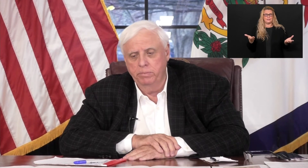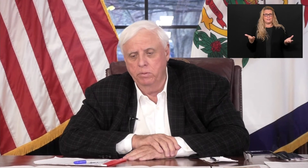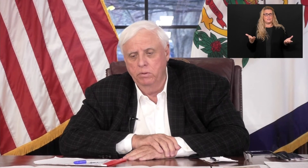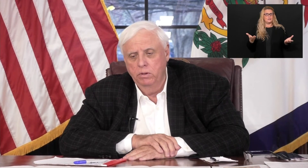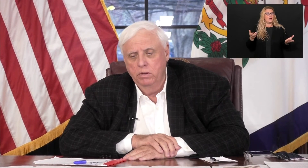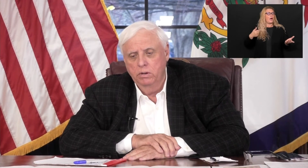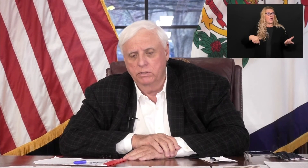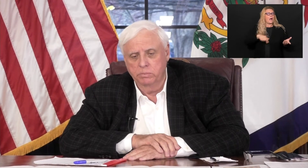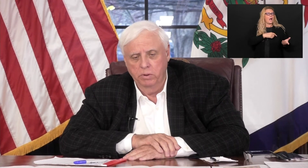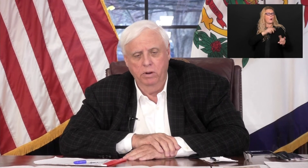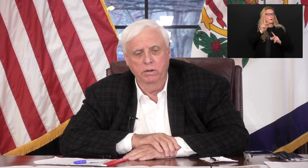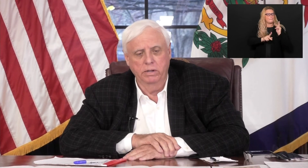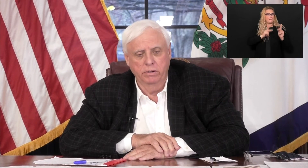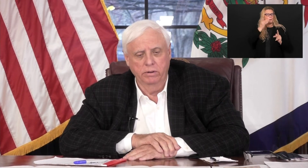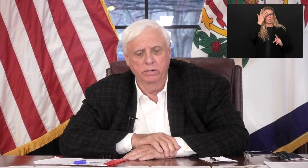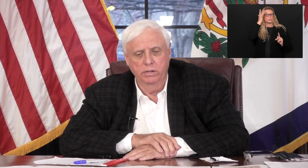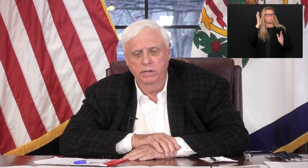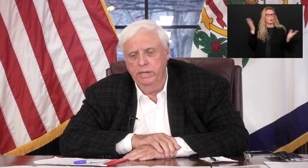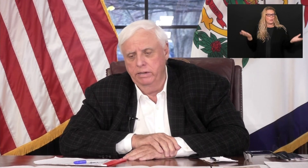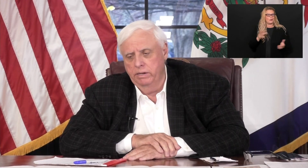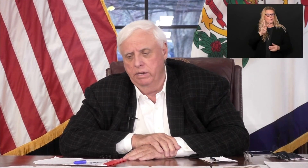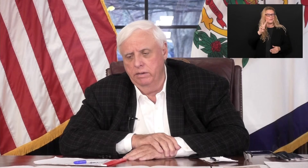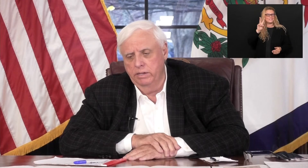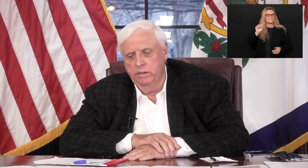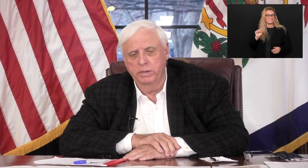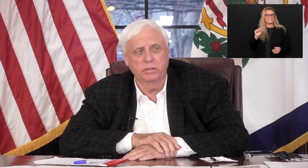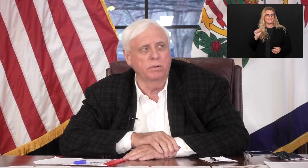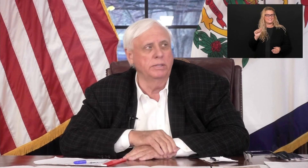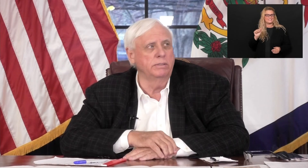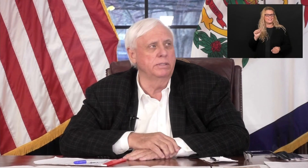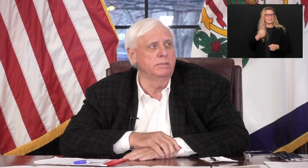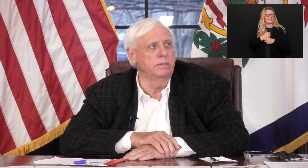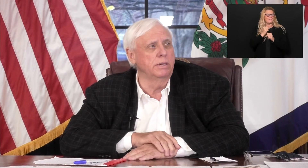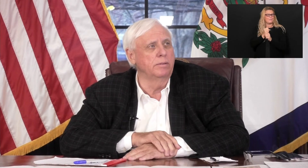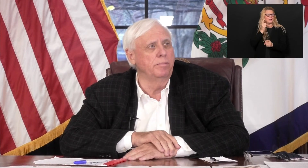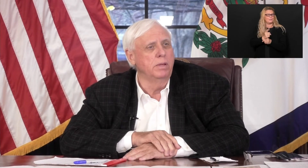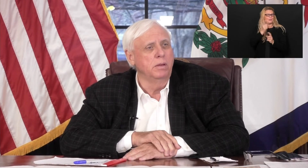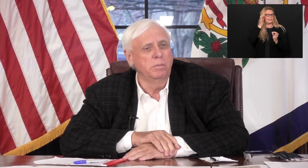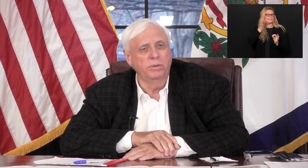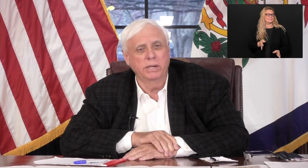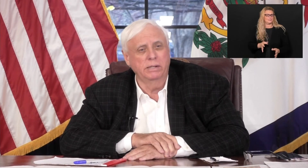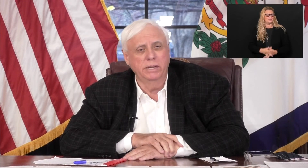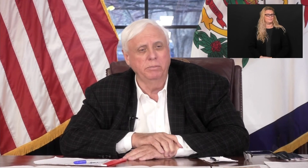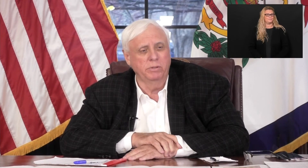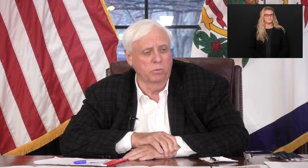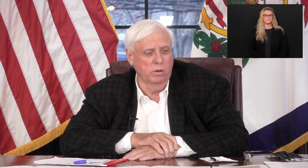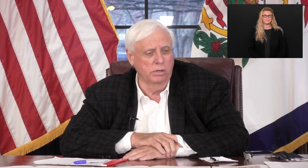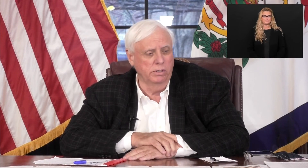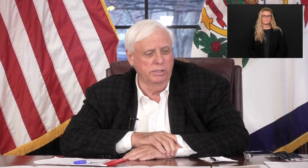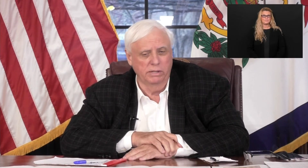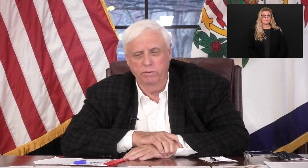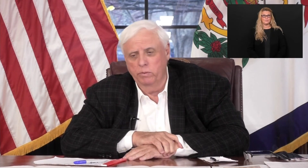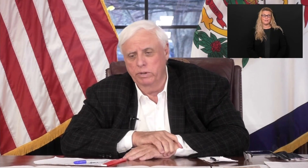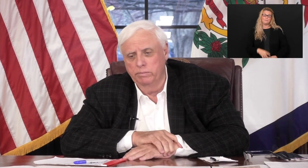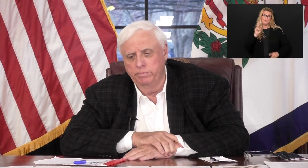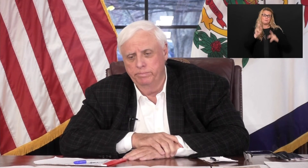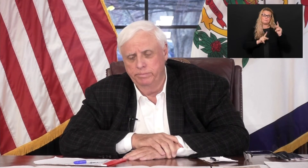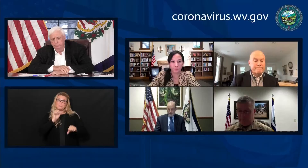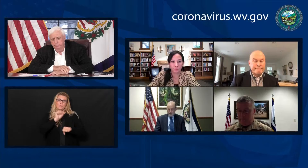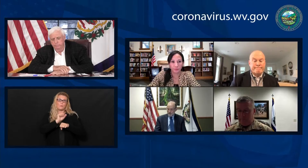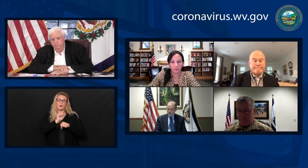our people are smart and they're good and they'll make the right decisions there. But you got teams that are working on this